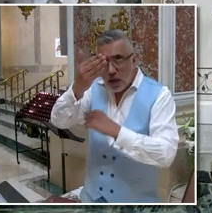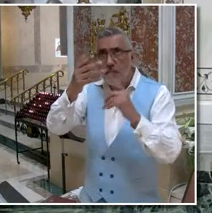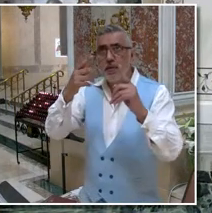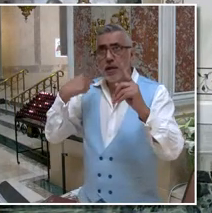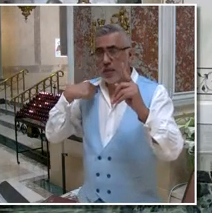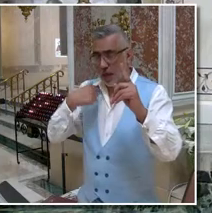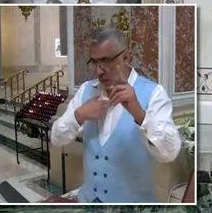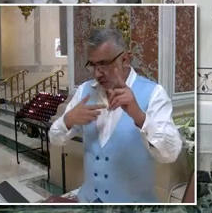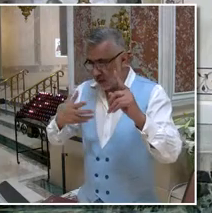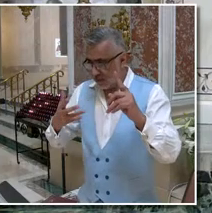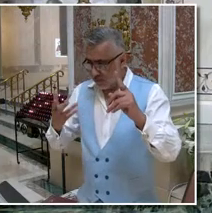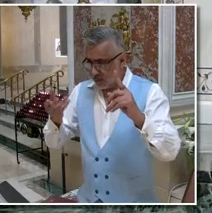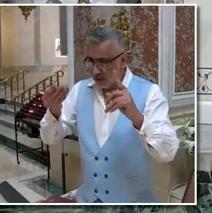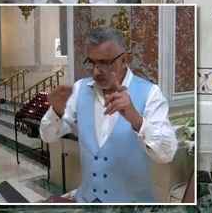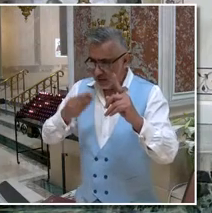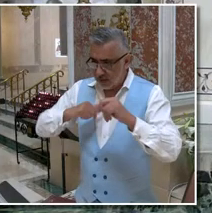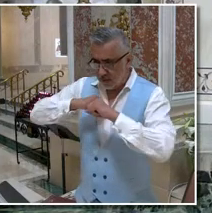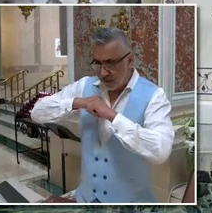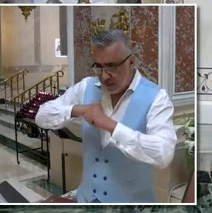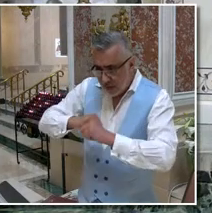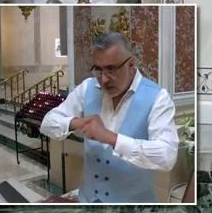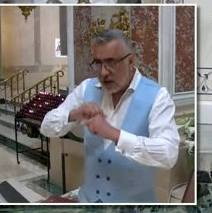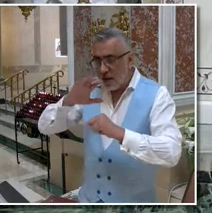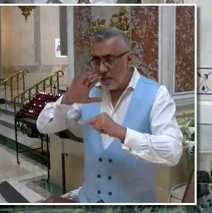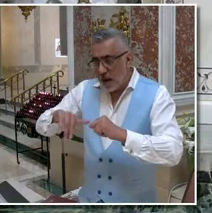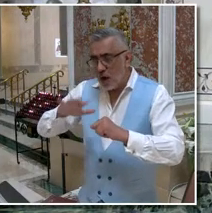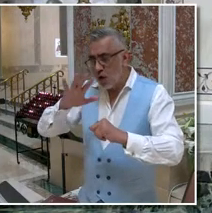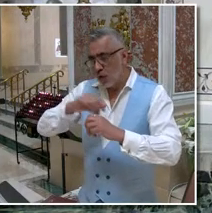all things we may be defended by your